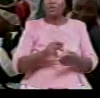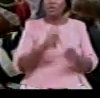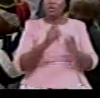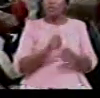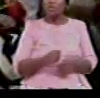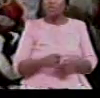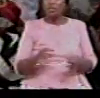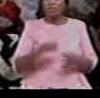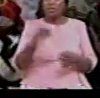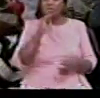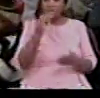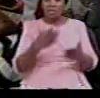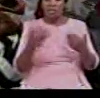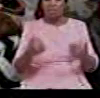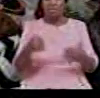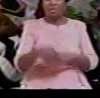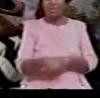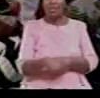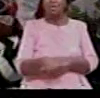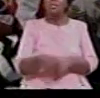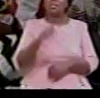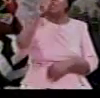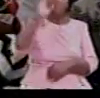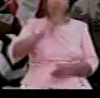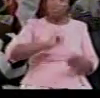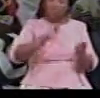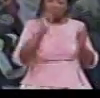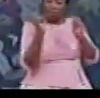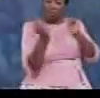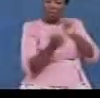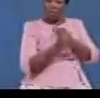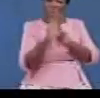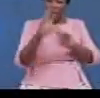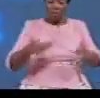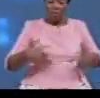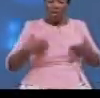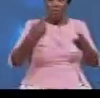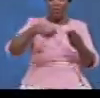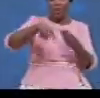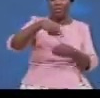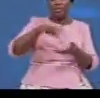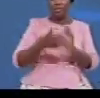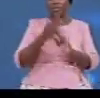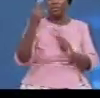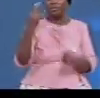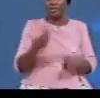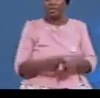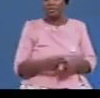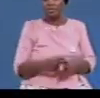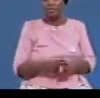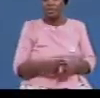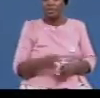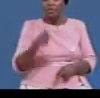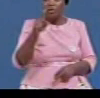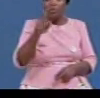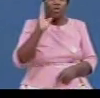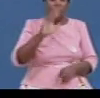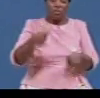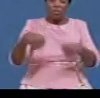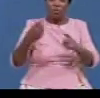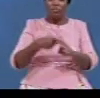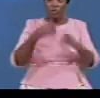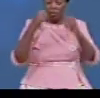tonight. It will turn your life around. You will go from strength